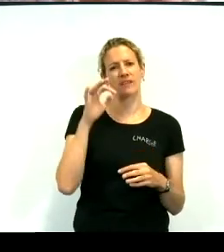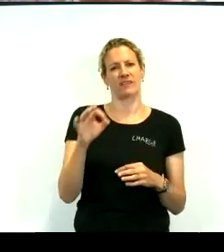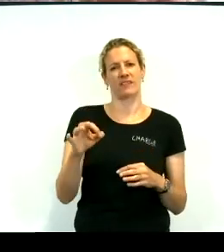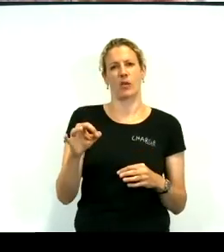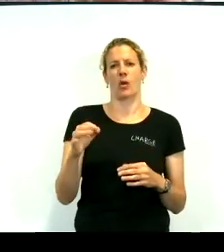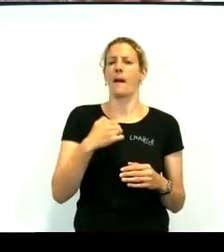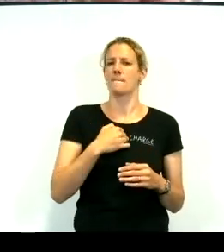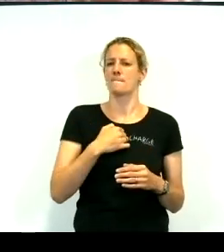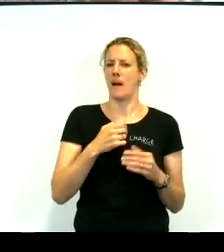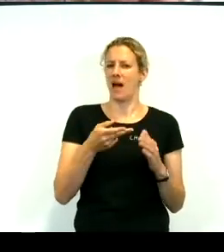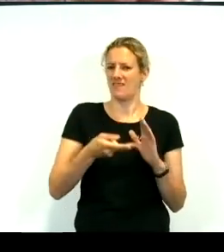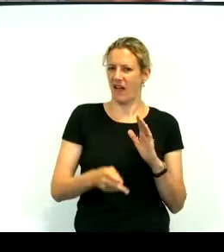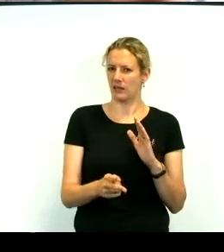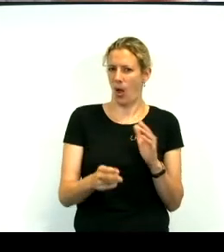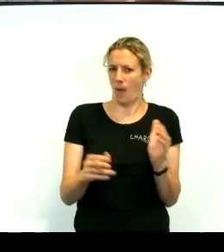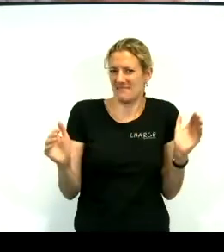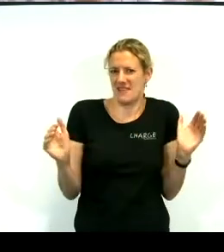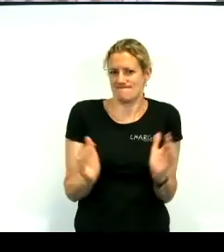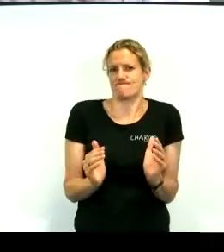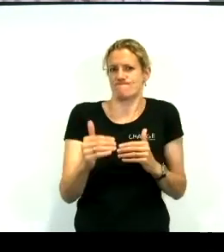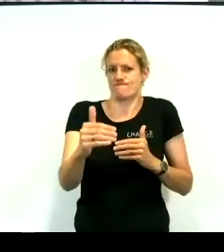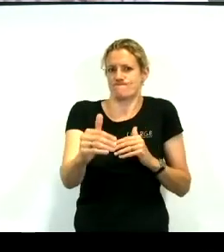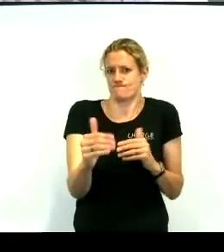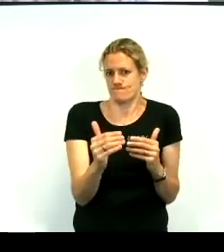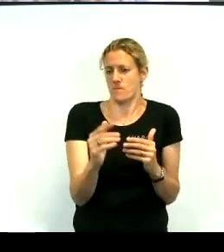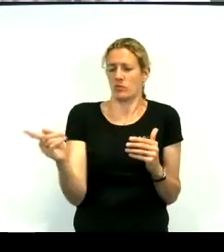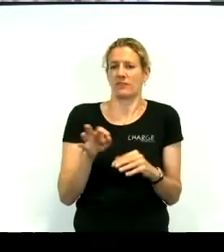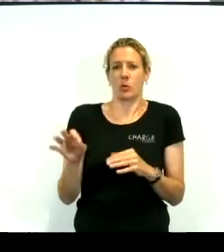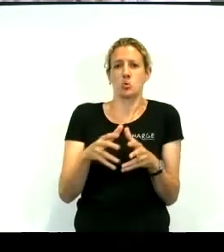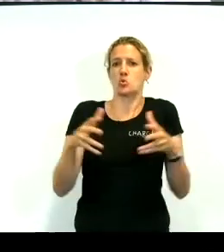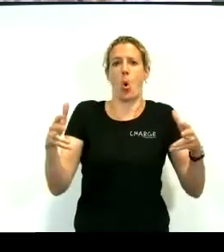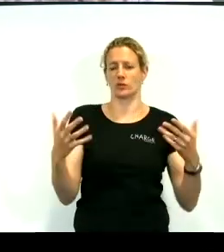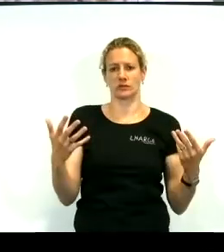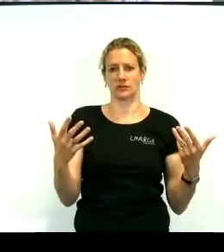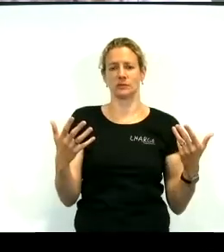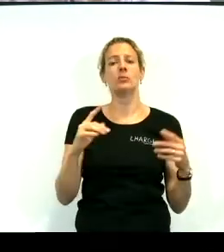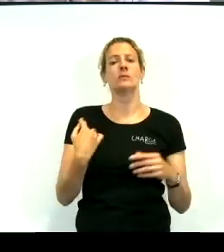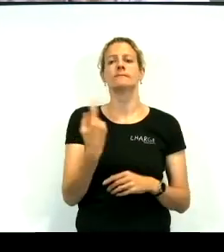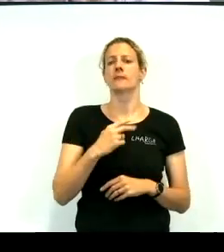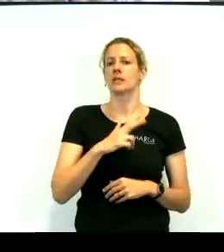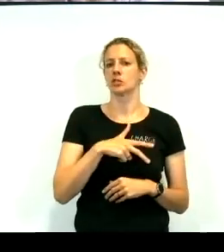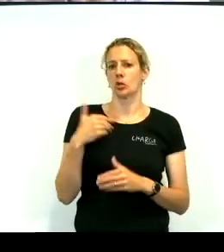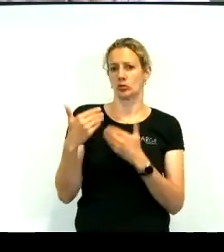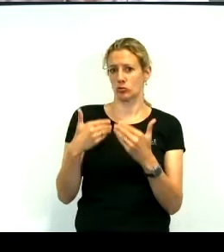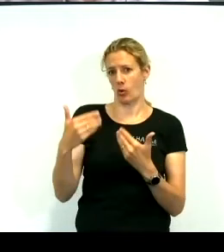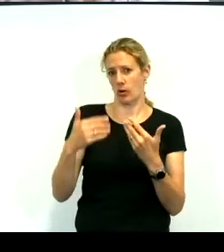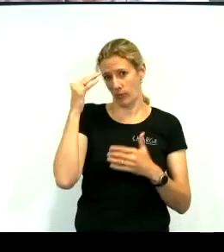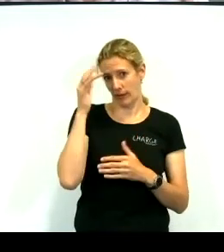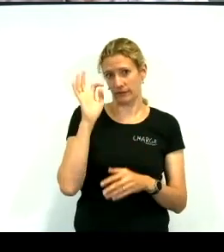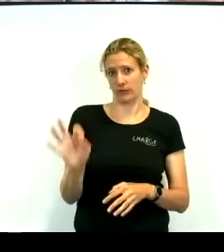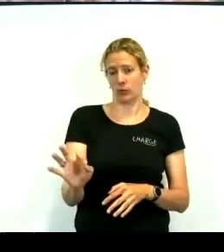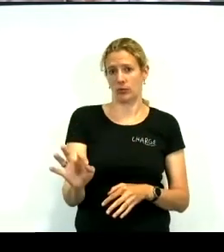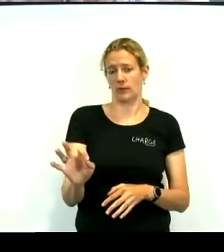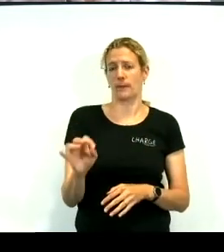have set up a little social story that has the bath towel, a